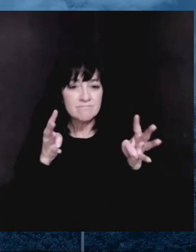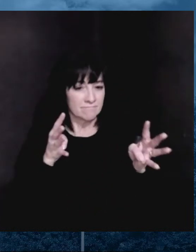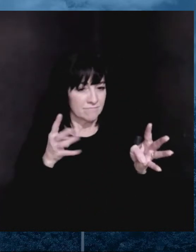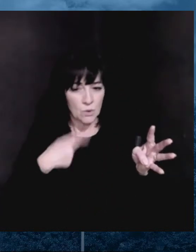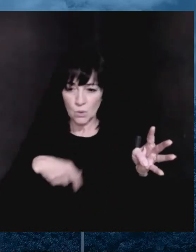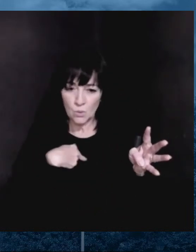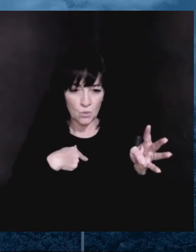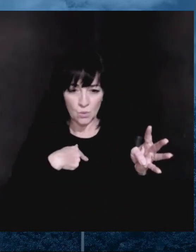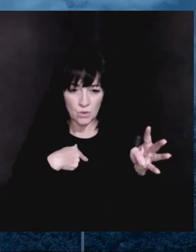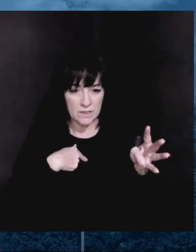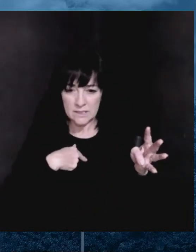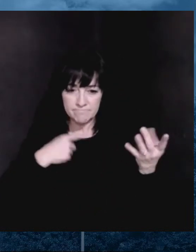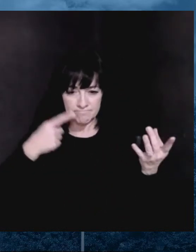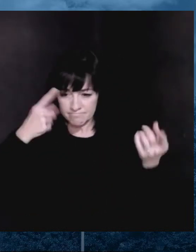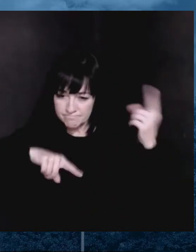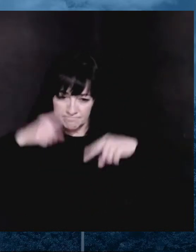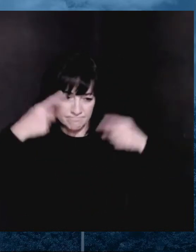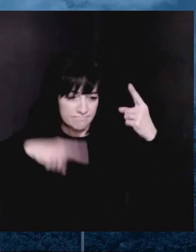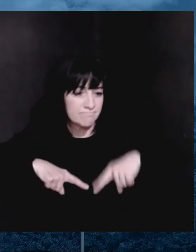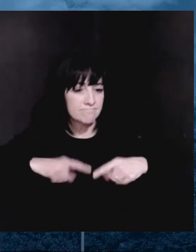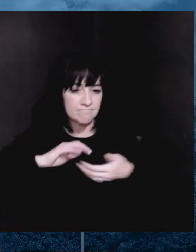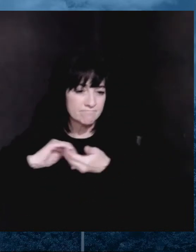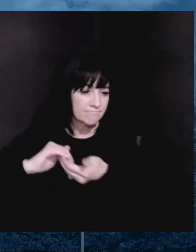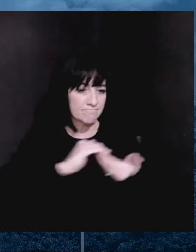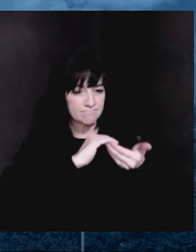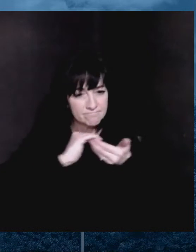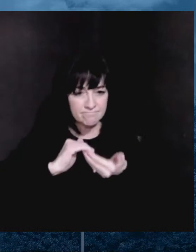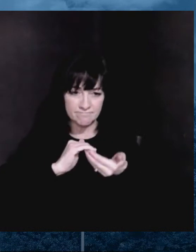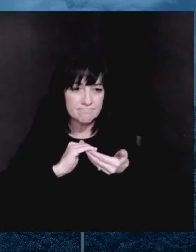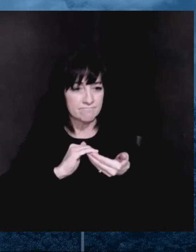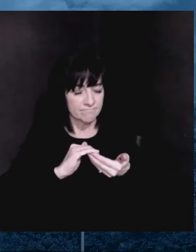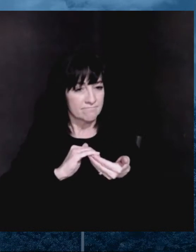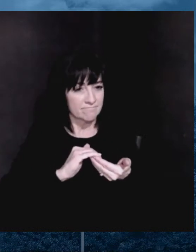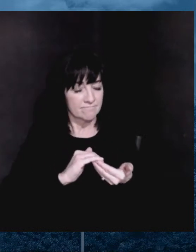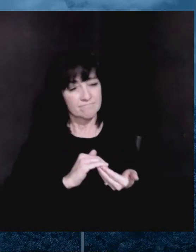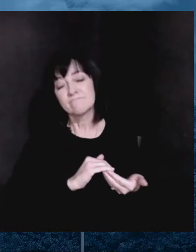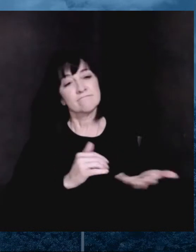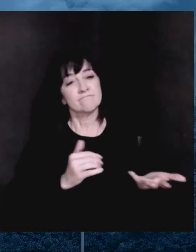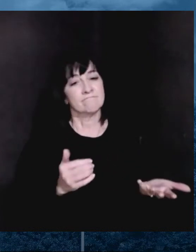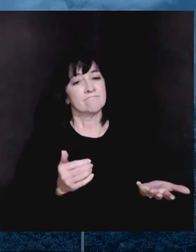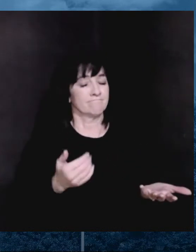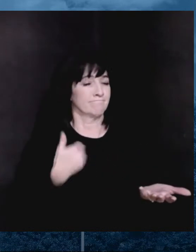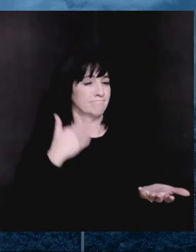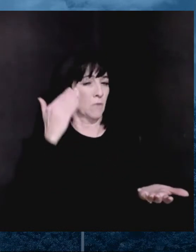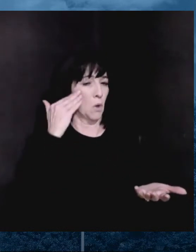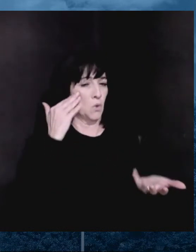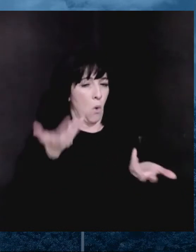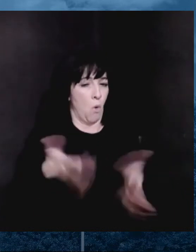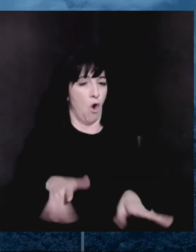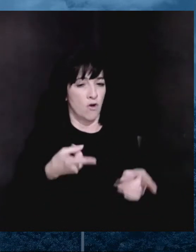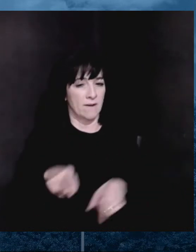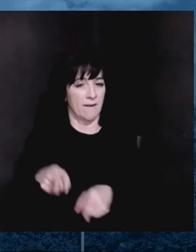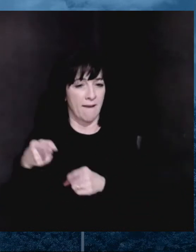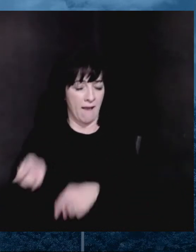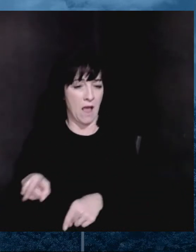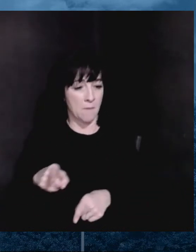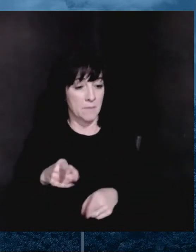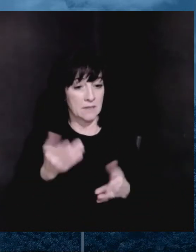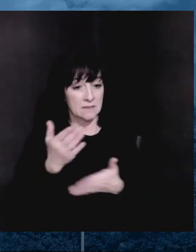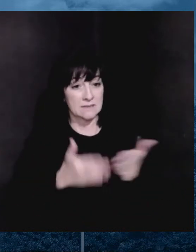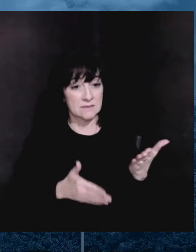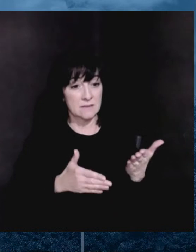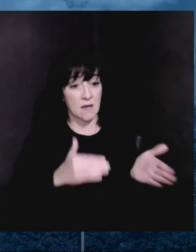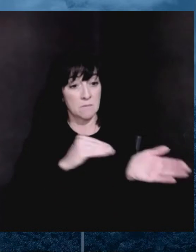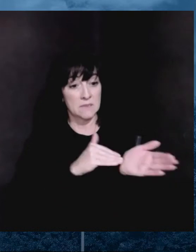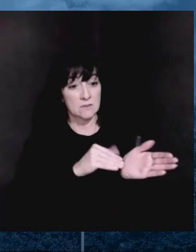been happening. I can't tell you what day the first partner went outside their doors, but we're just helping them and trying to speed it up and provide